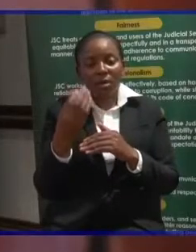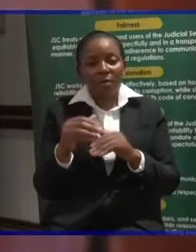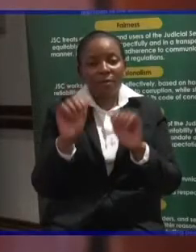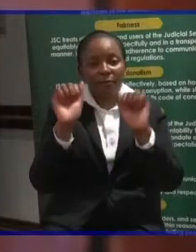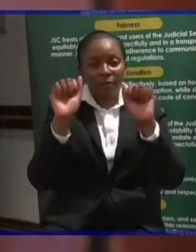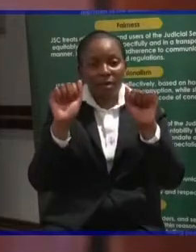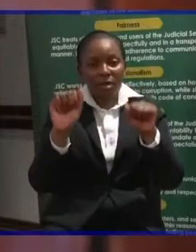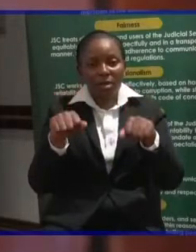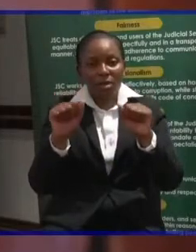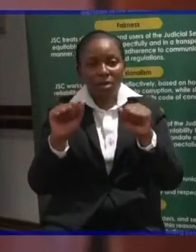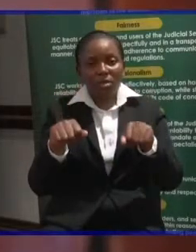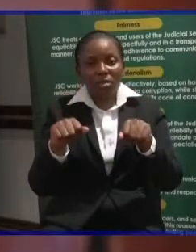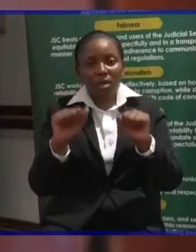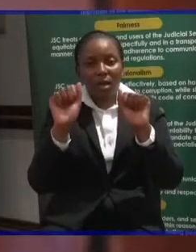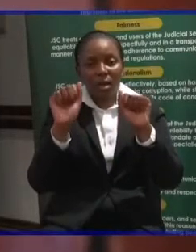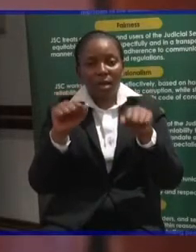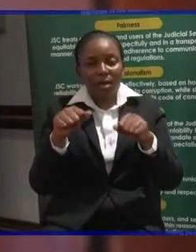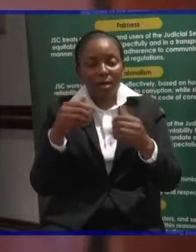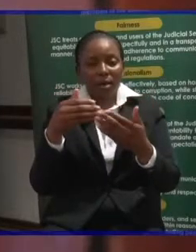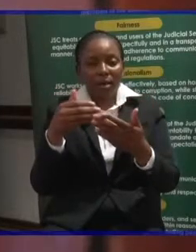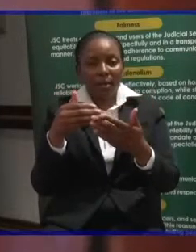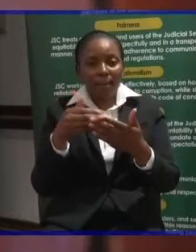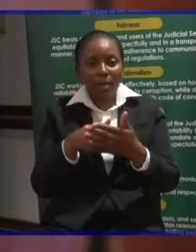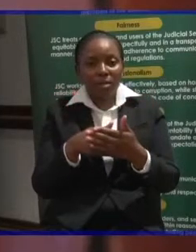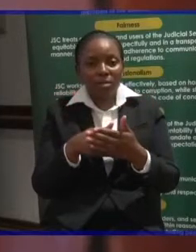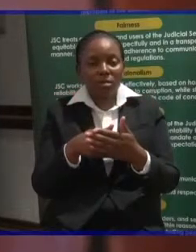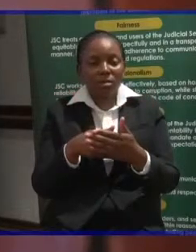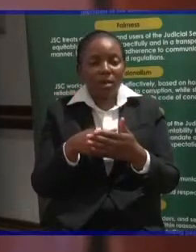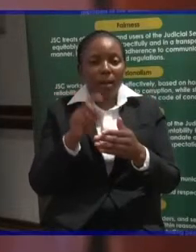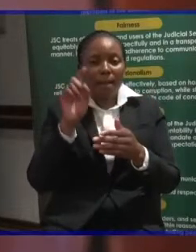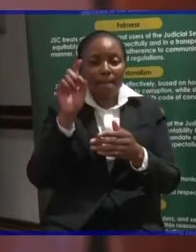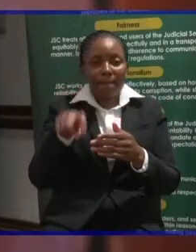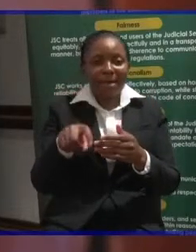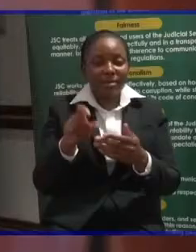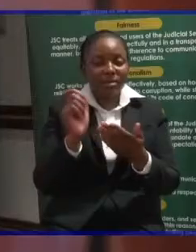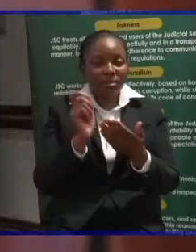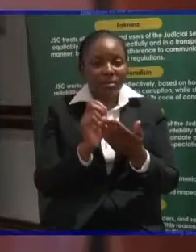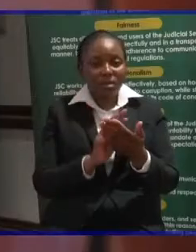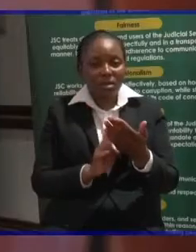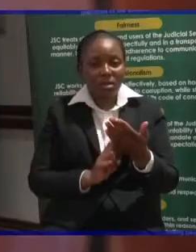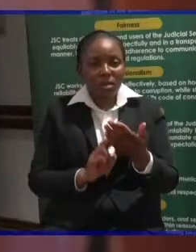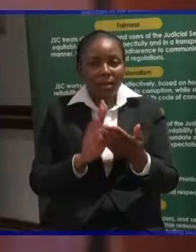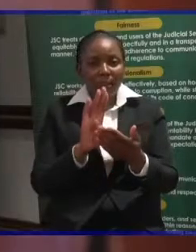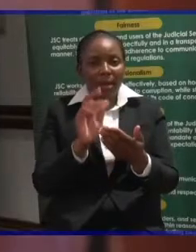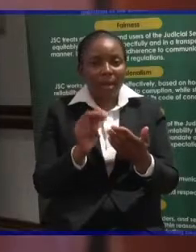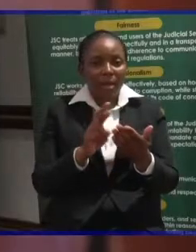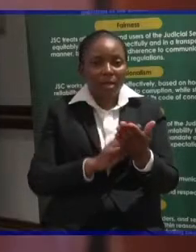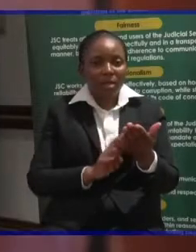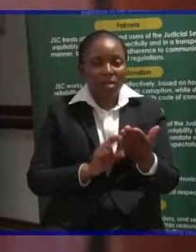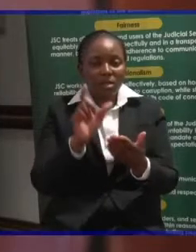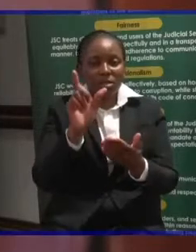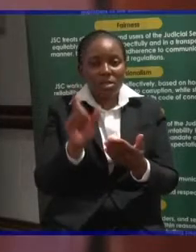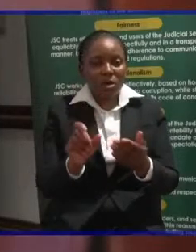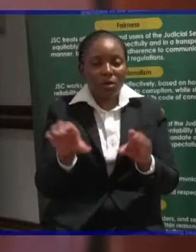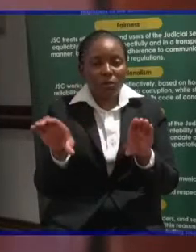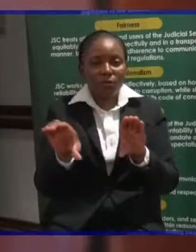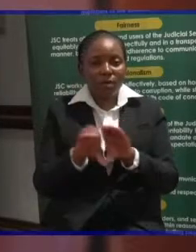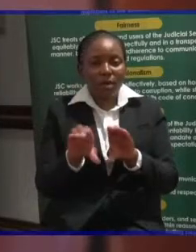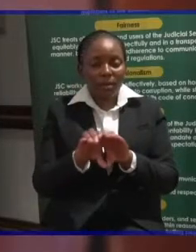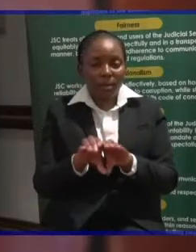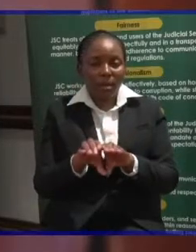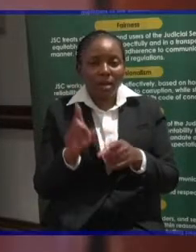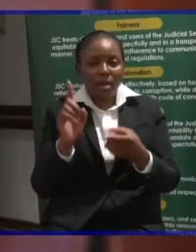agreement, the agreement should be registered by the Registrar of Labour, and